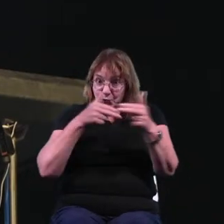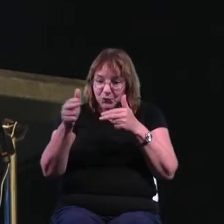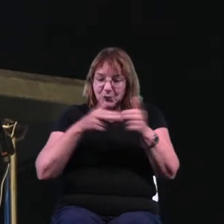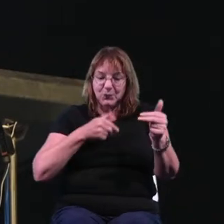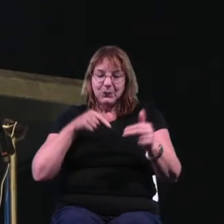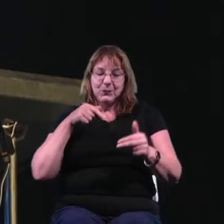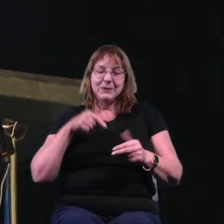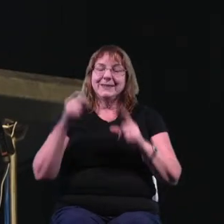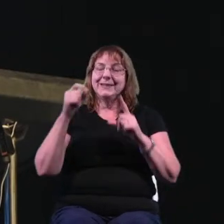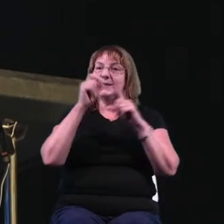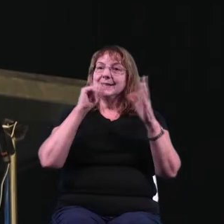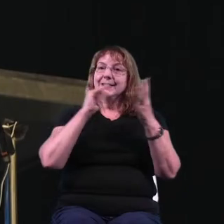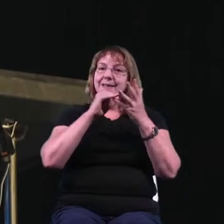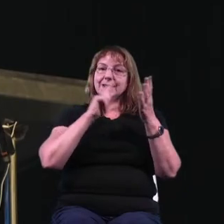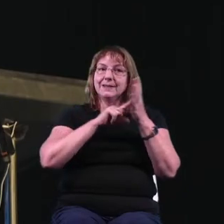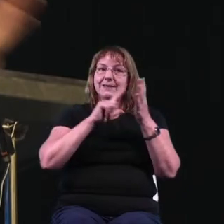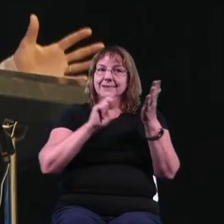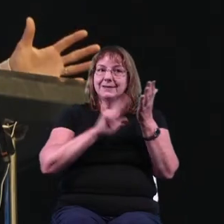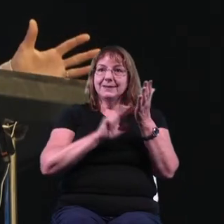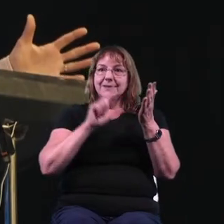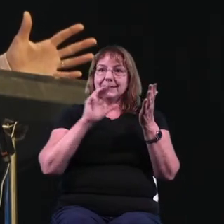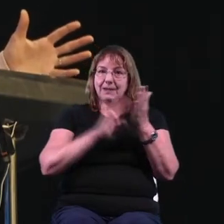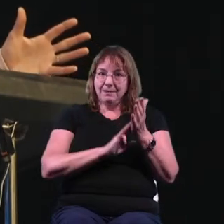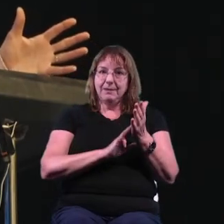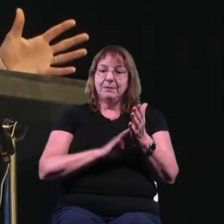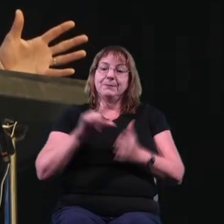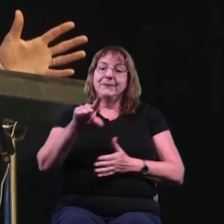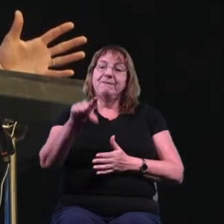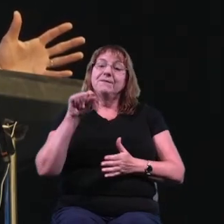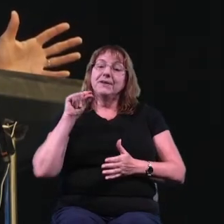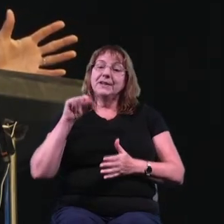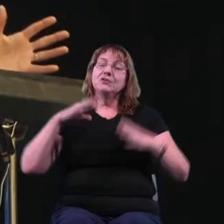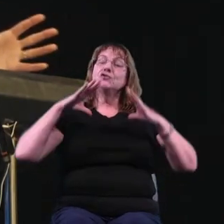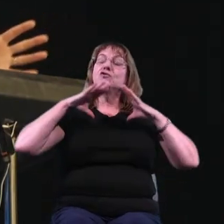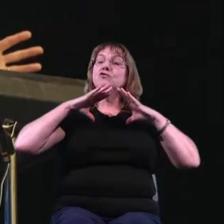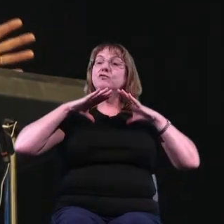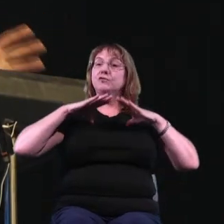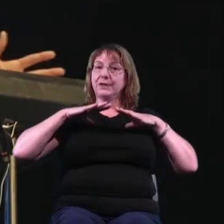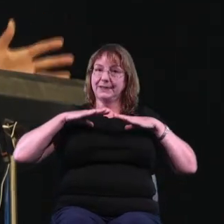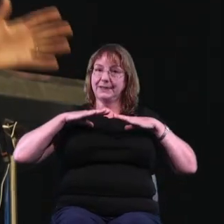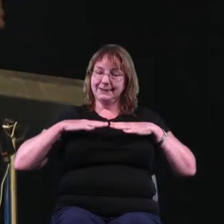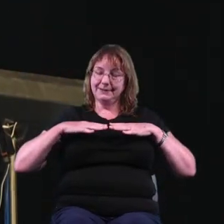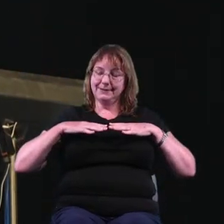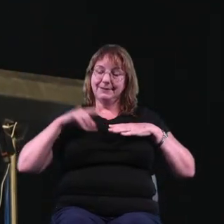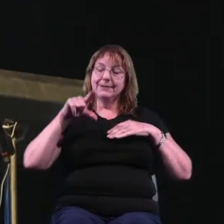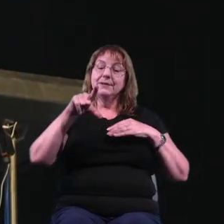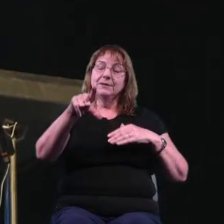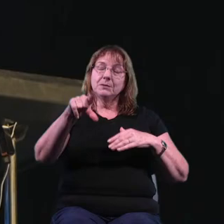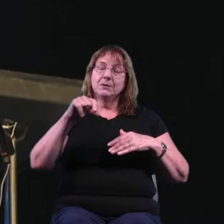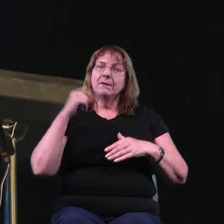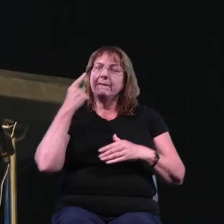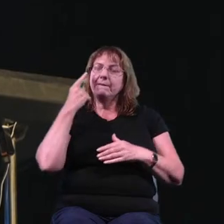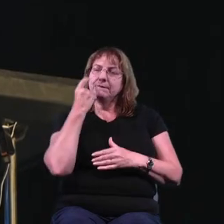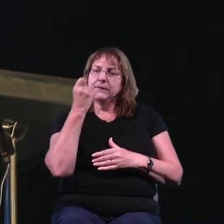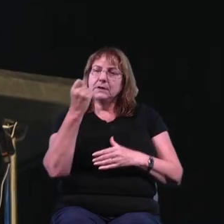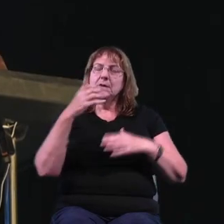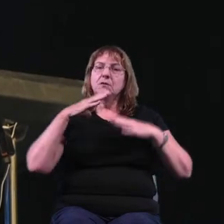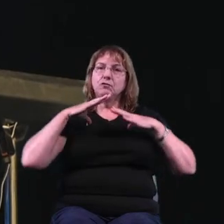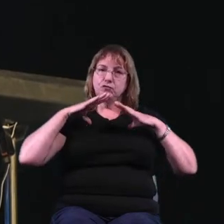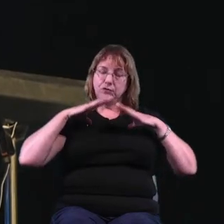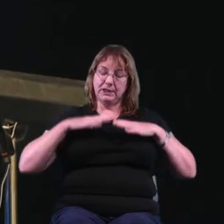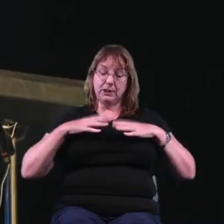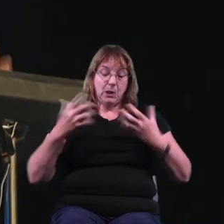psalm this evening is an invitation to rest. In fact, it's an invitation to find rest